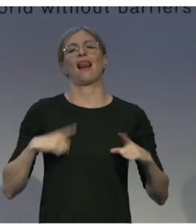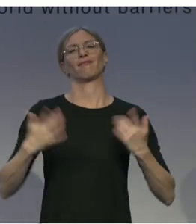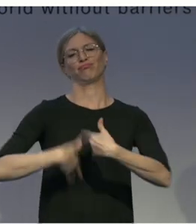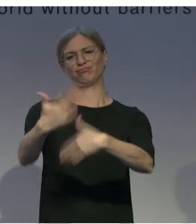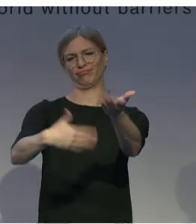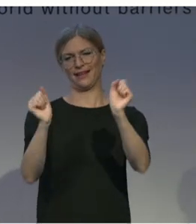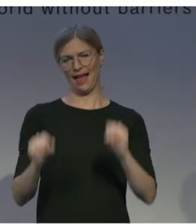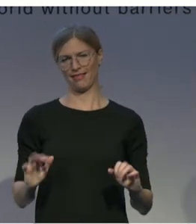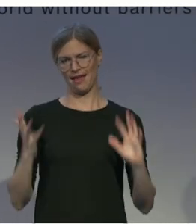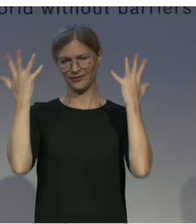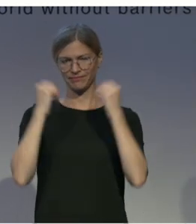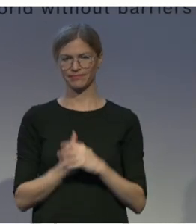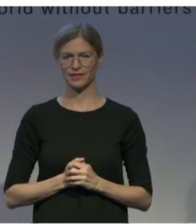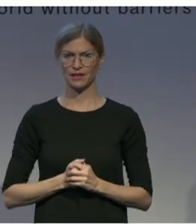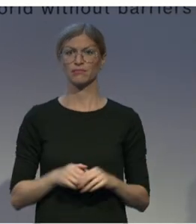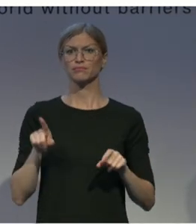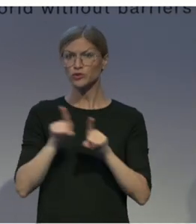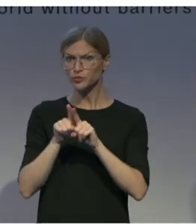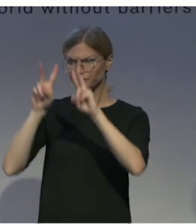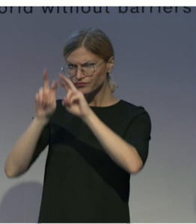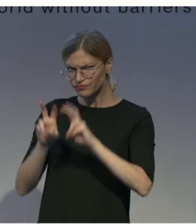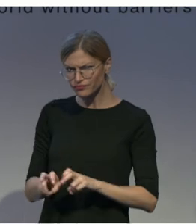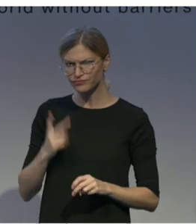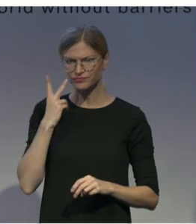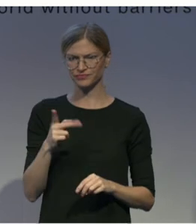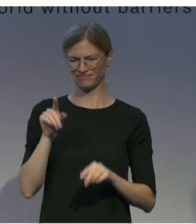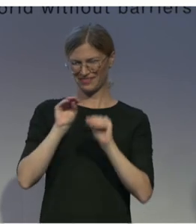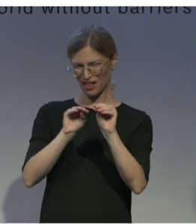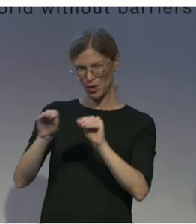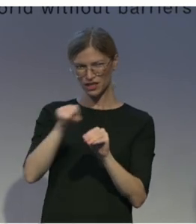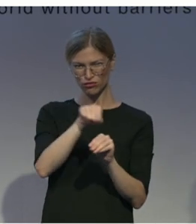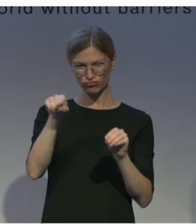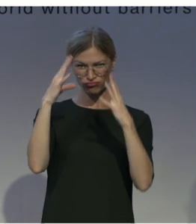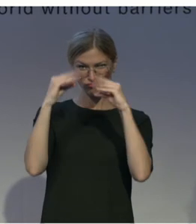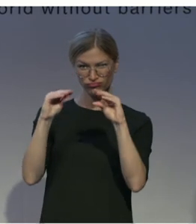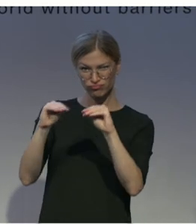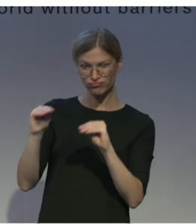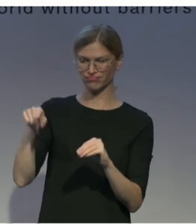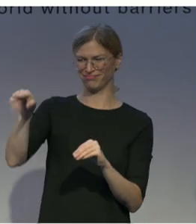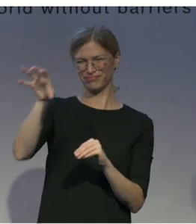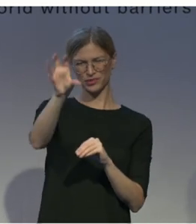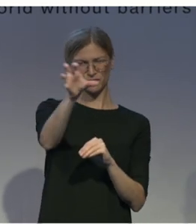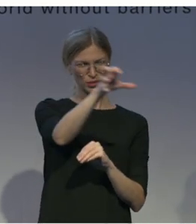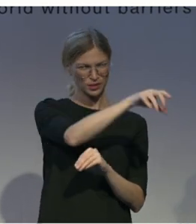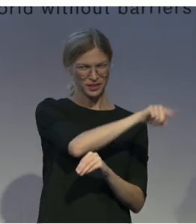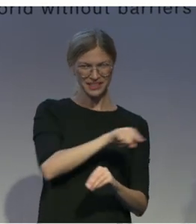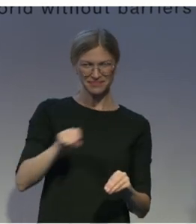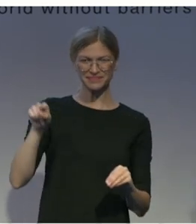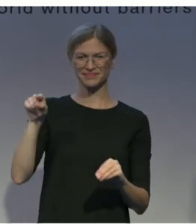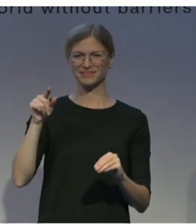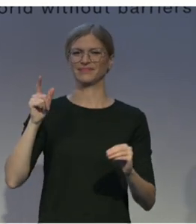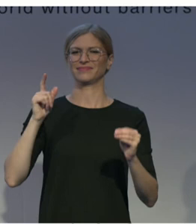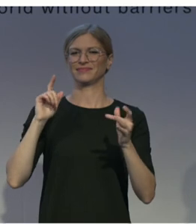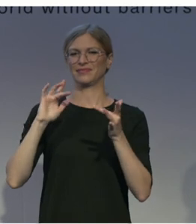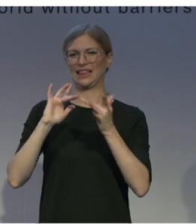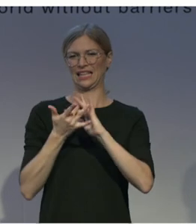I talked about action alerts. We do training across the nation several different times a year. We have web-based applications. We have a